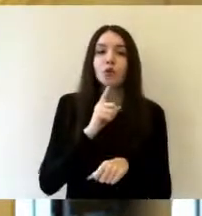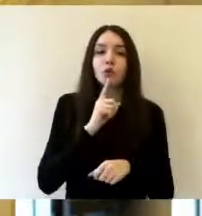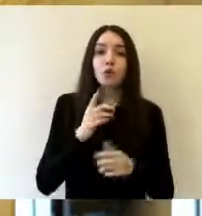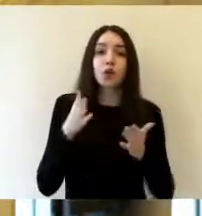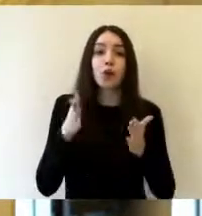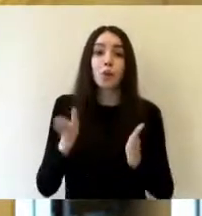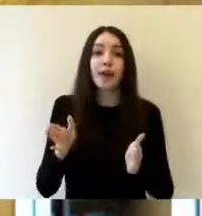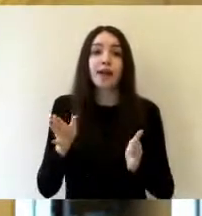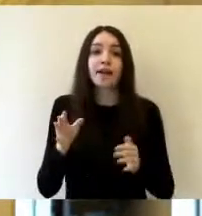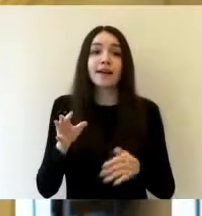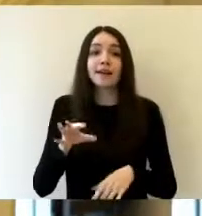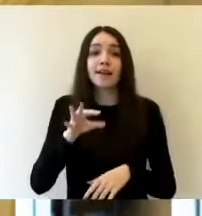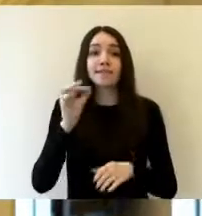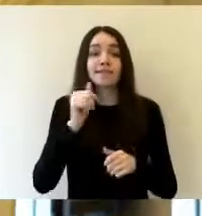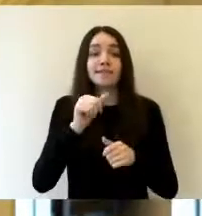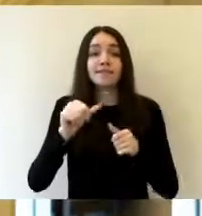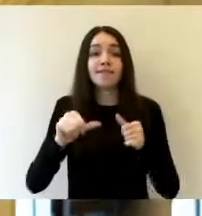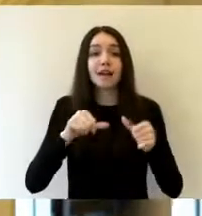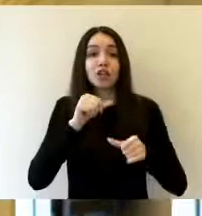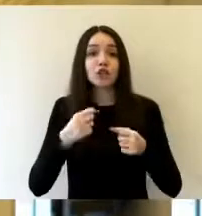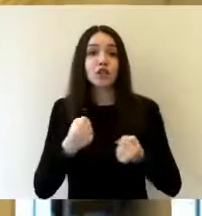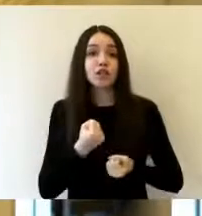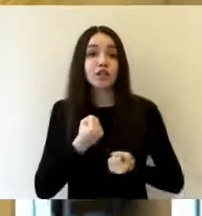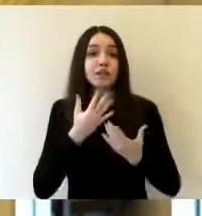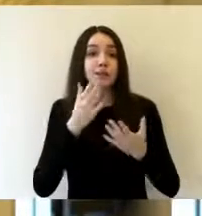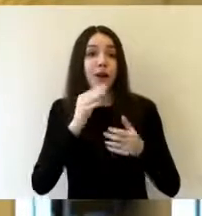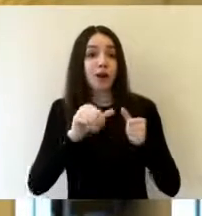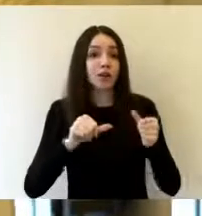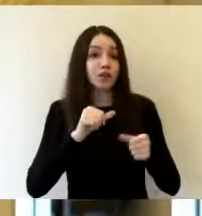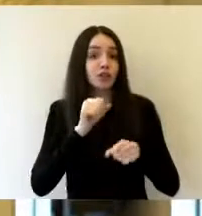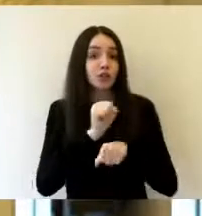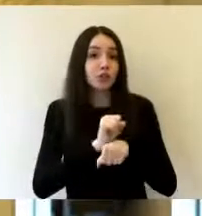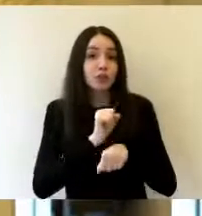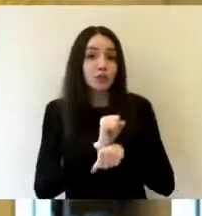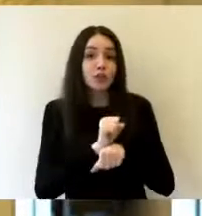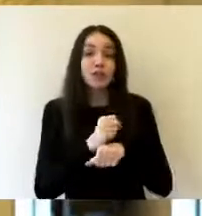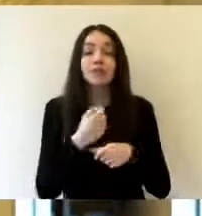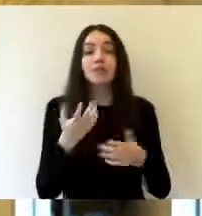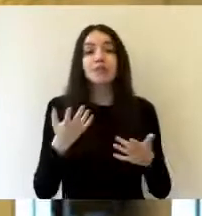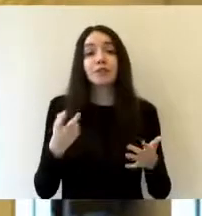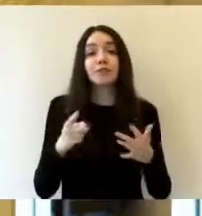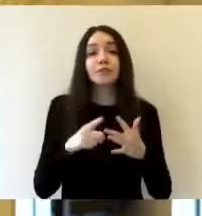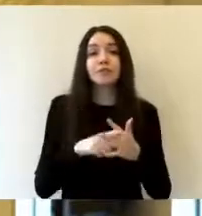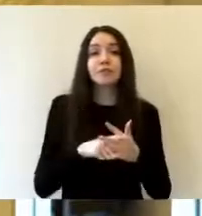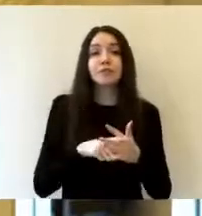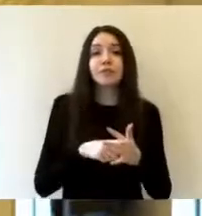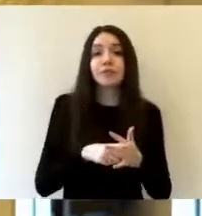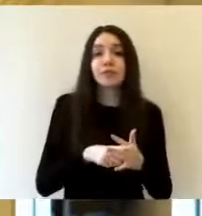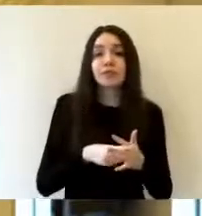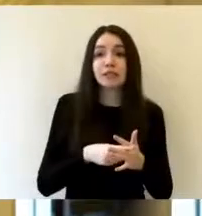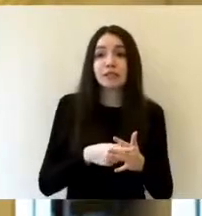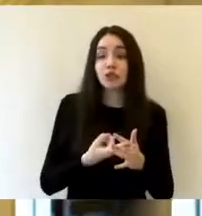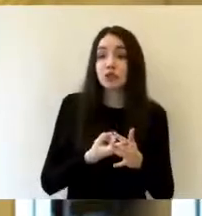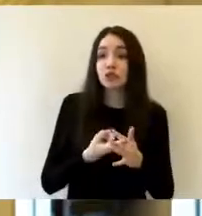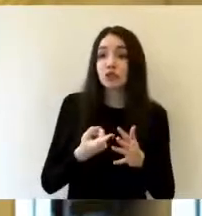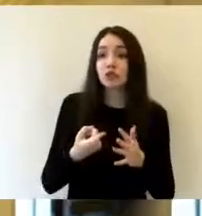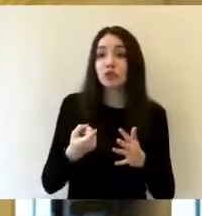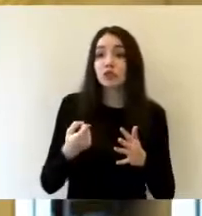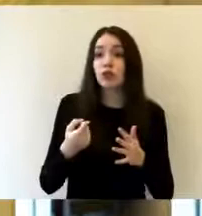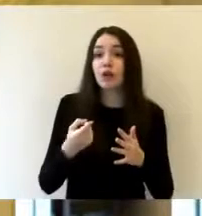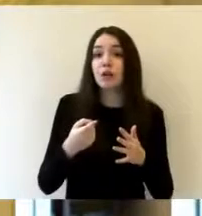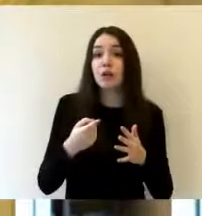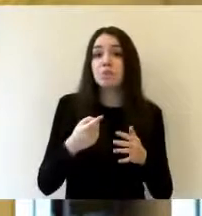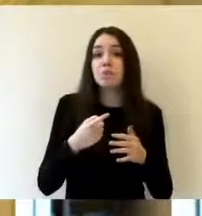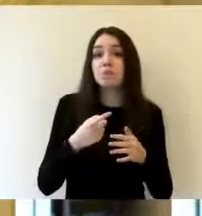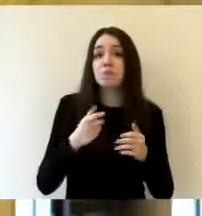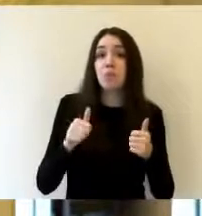other and be inspired by each other's work. And so, you know, it just started out as Alasdair and I, and then Athar